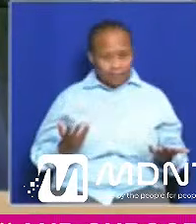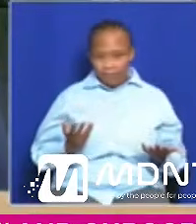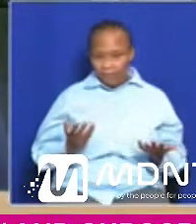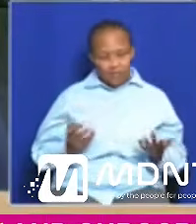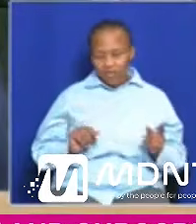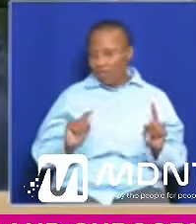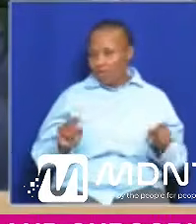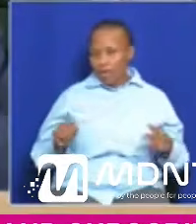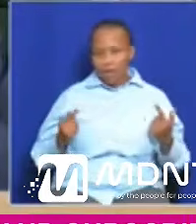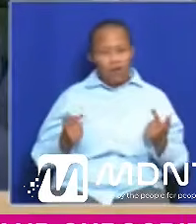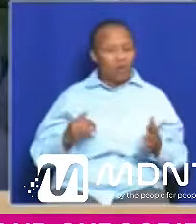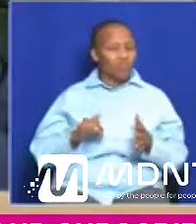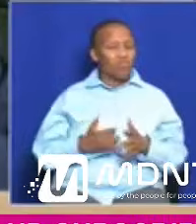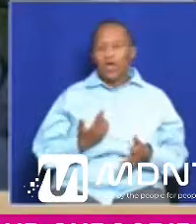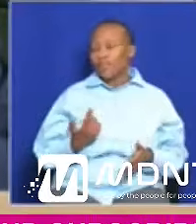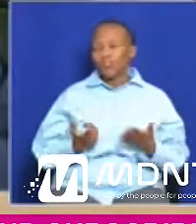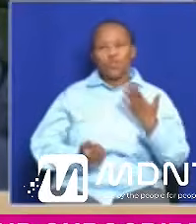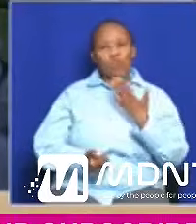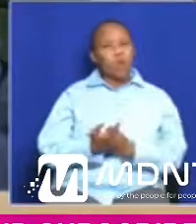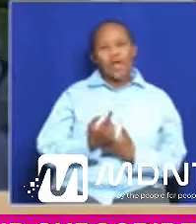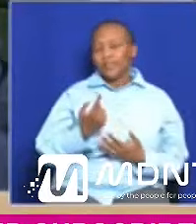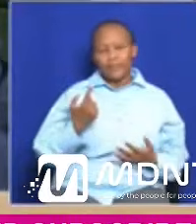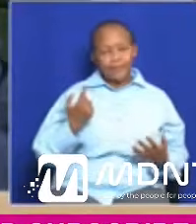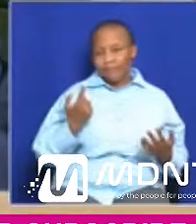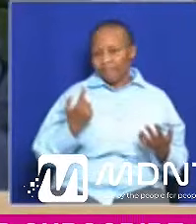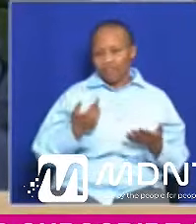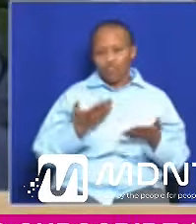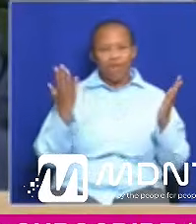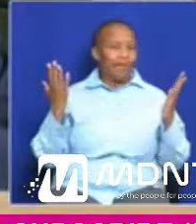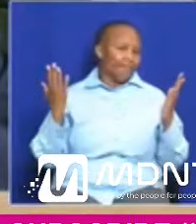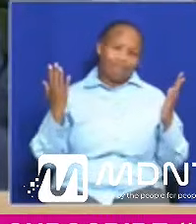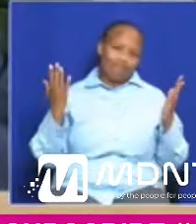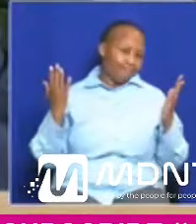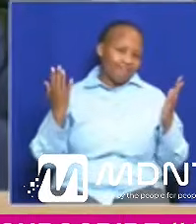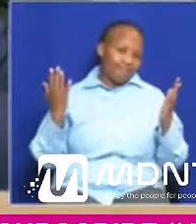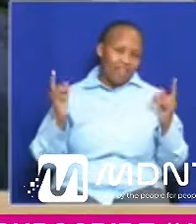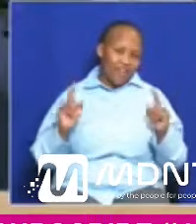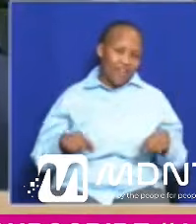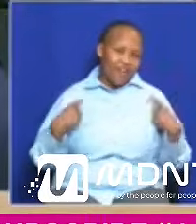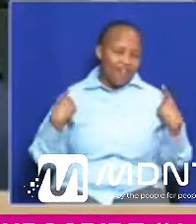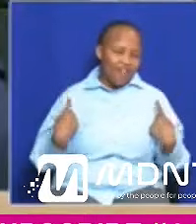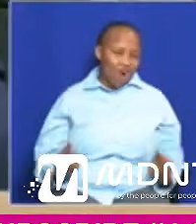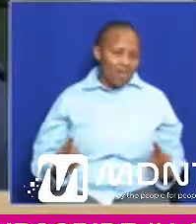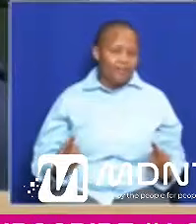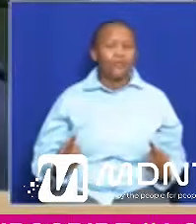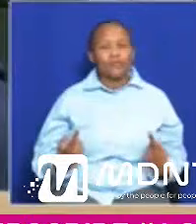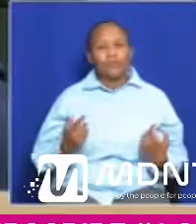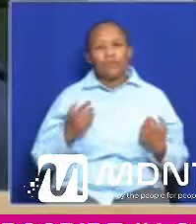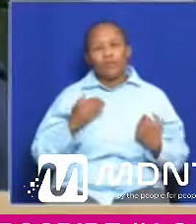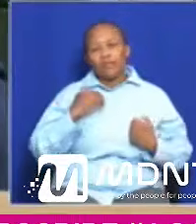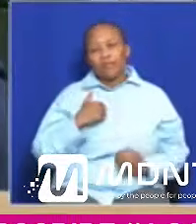speak. I've had a cursory look at this